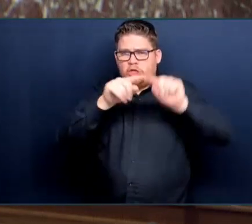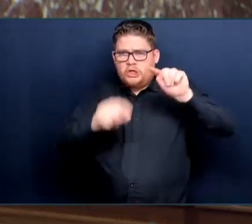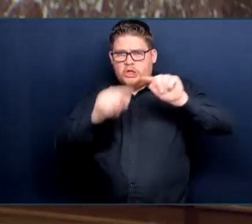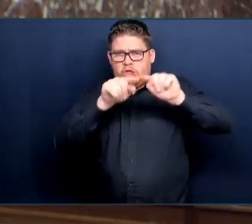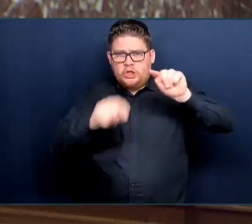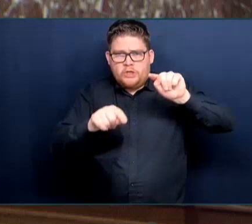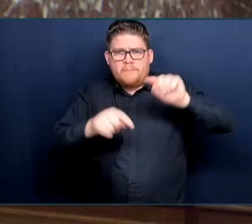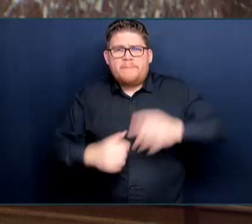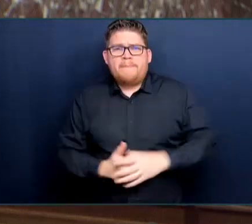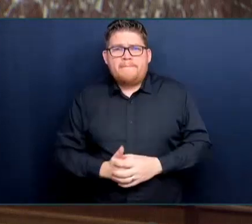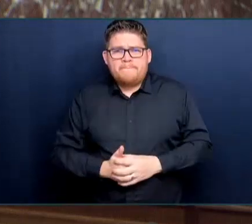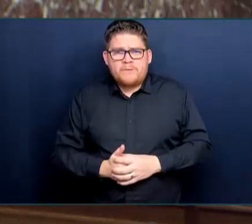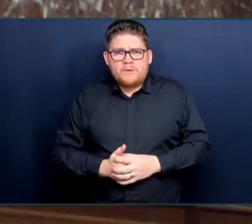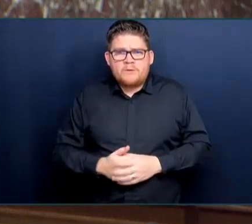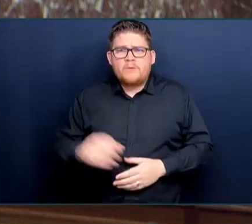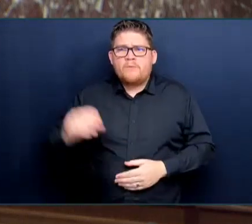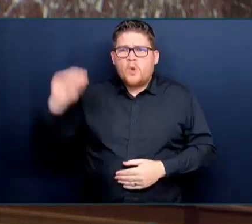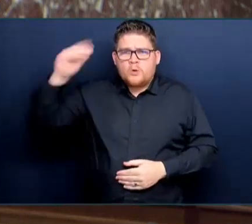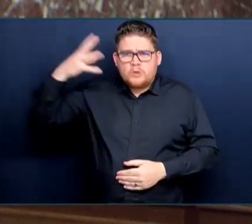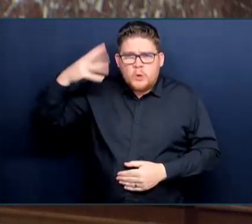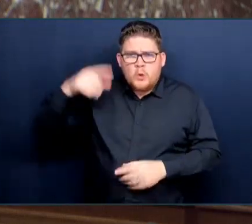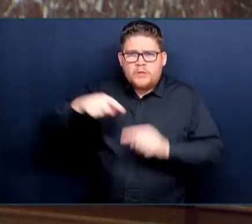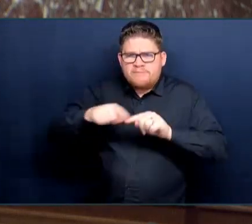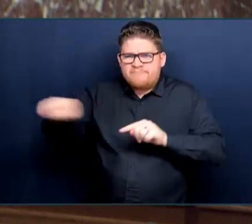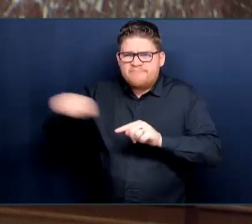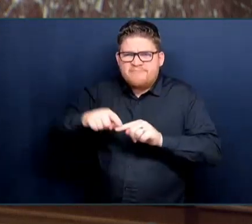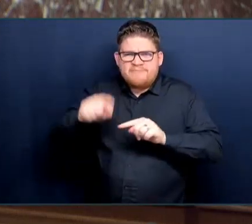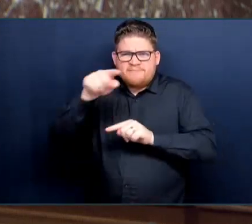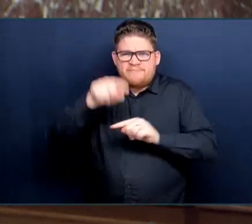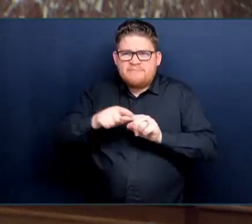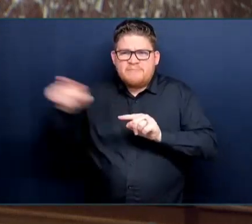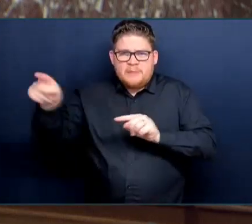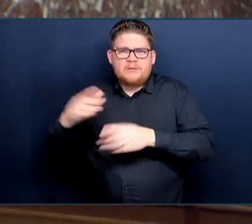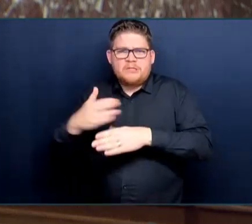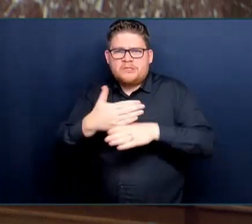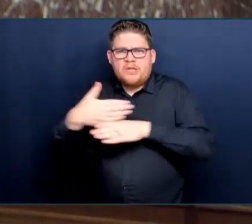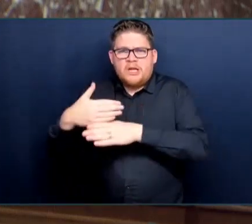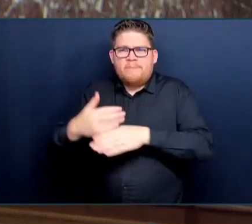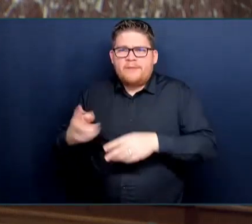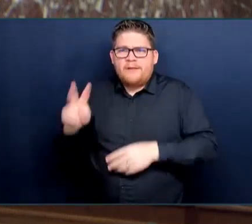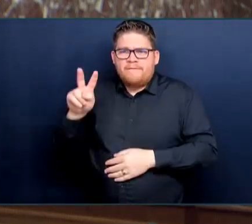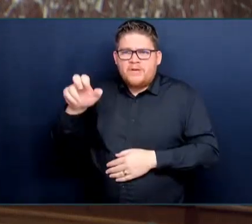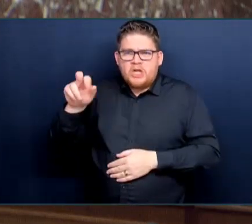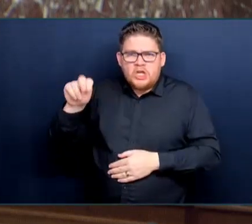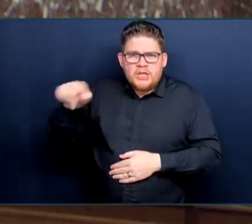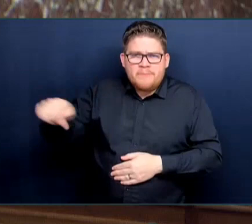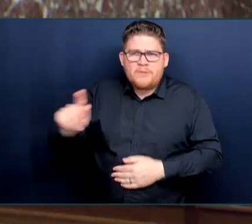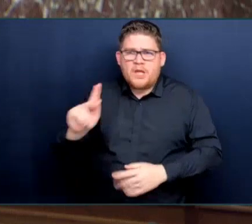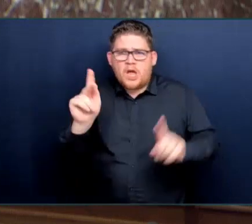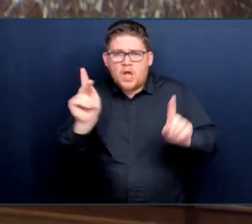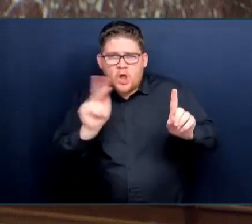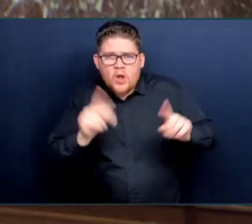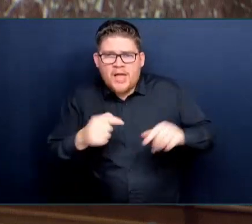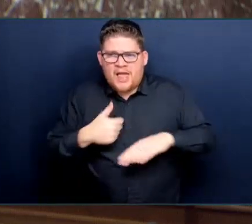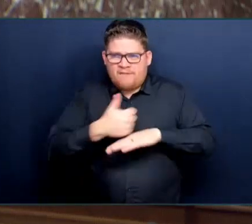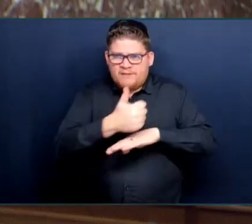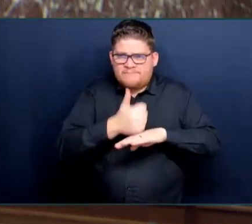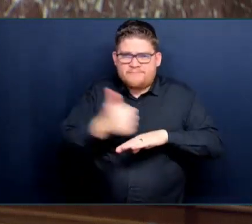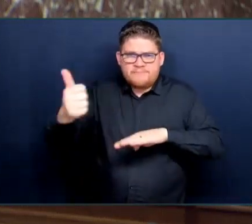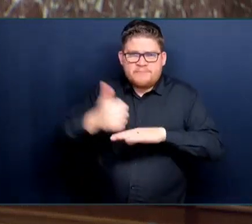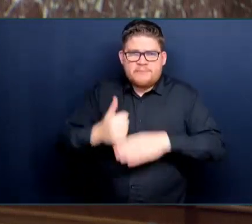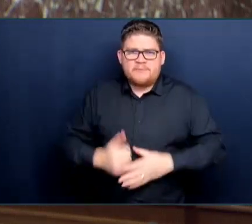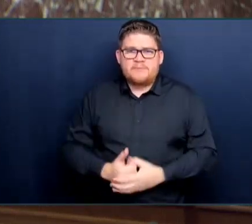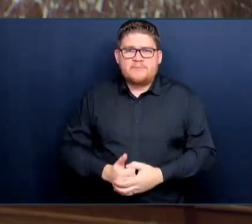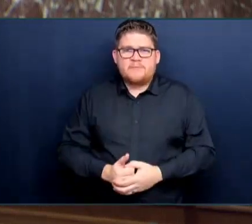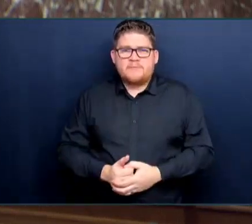from Vernon to Kelowna, operated by BC Transit. And as the member knows, there is service from Victoria to Cowichan Valley that didn't exist a couple